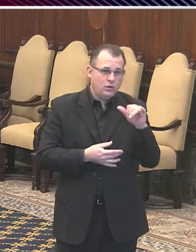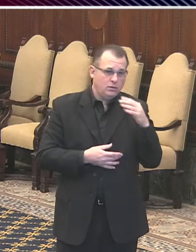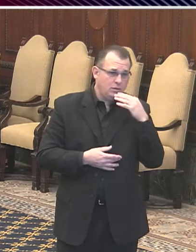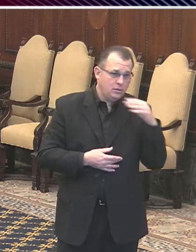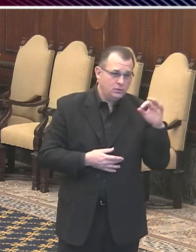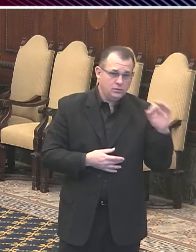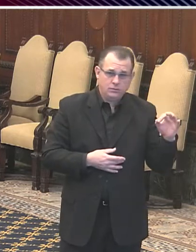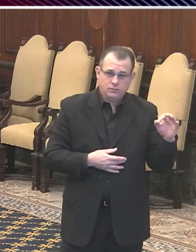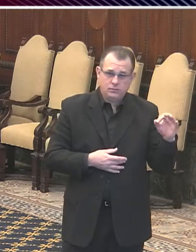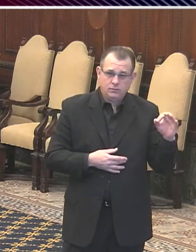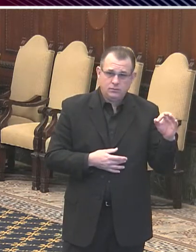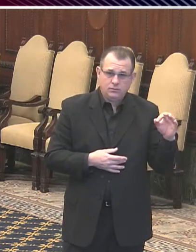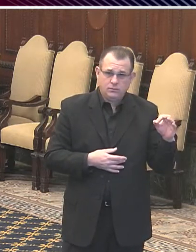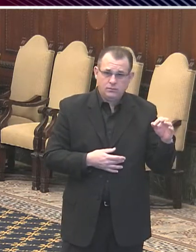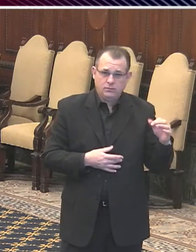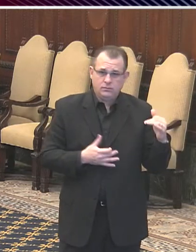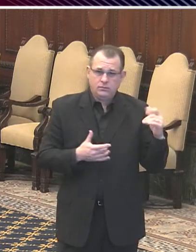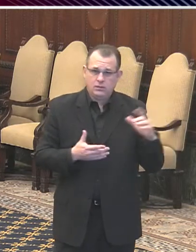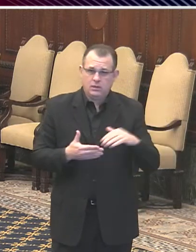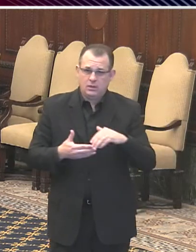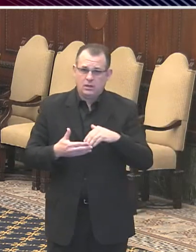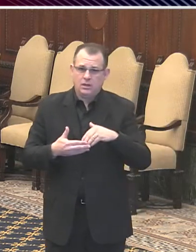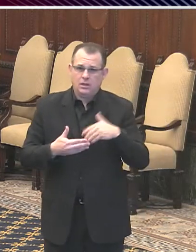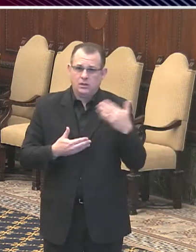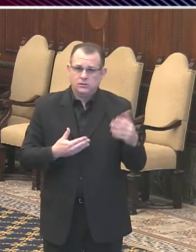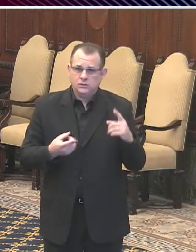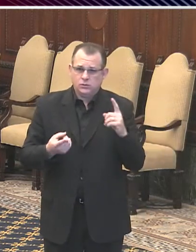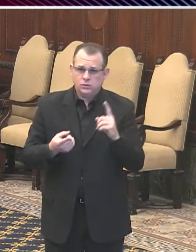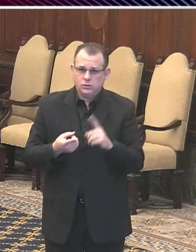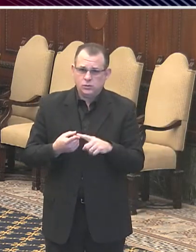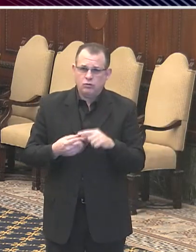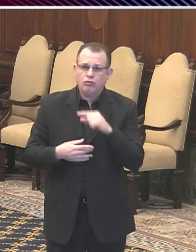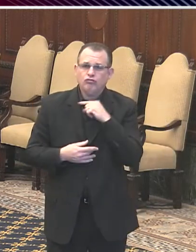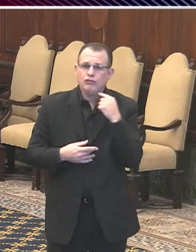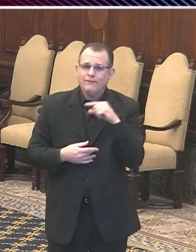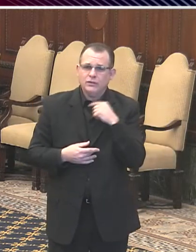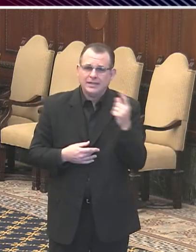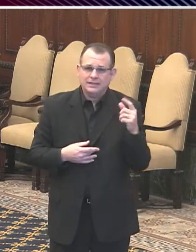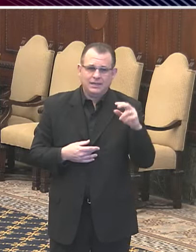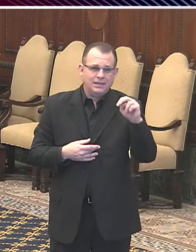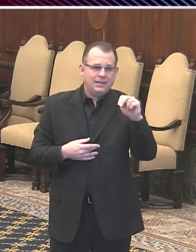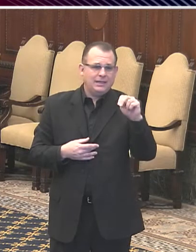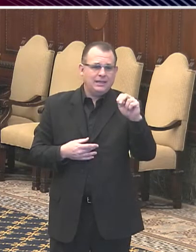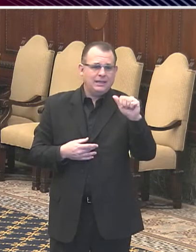We are now going to turn over the program to Reverend Naomi.